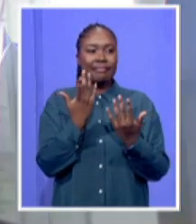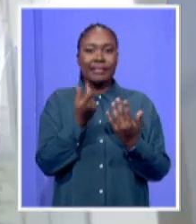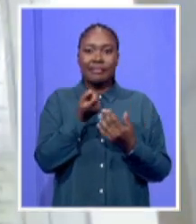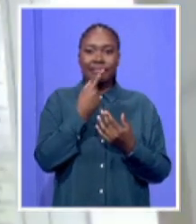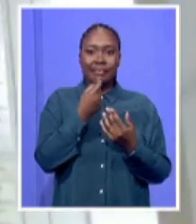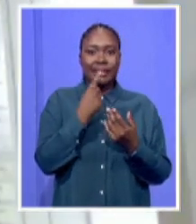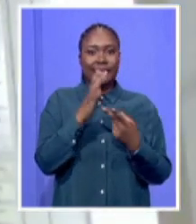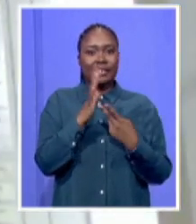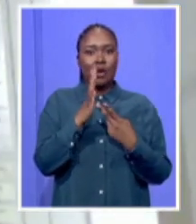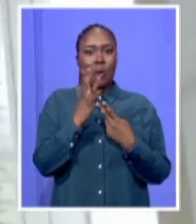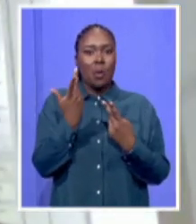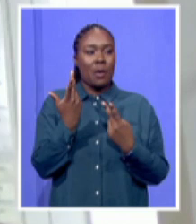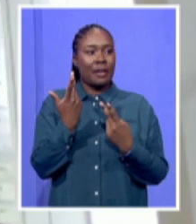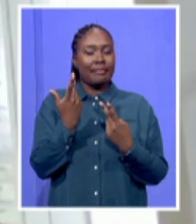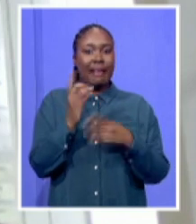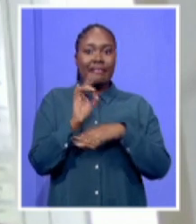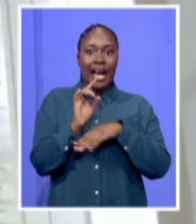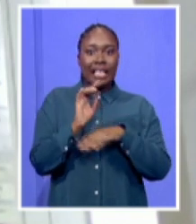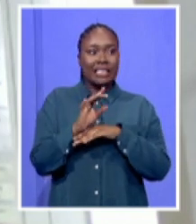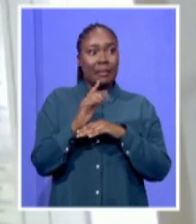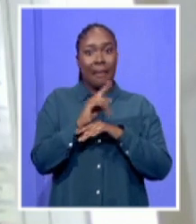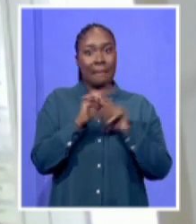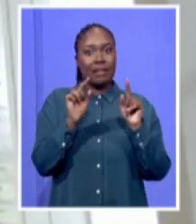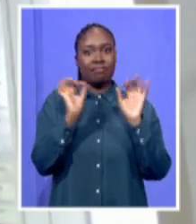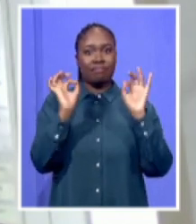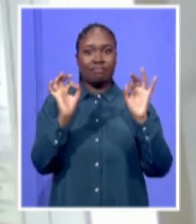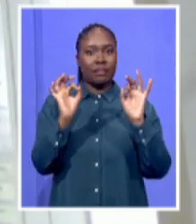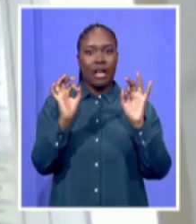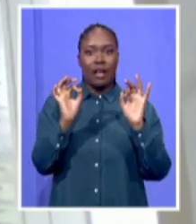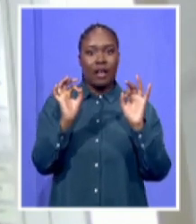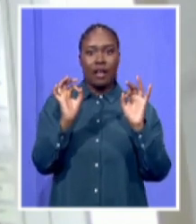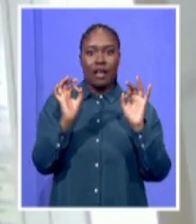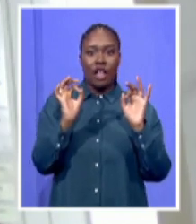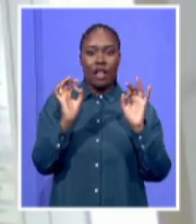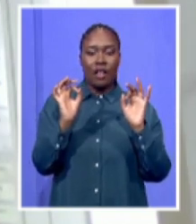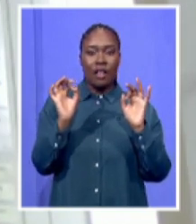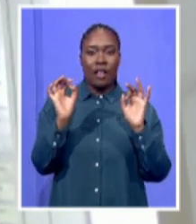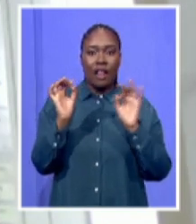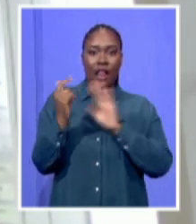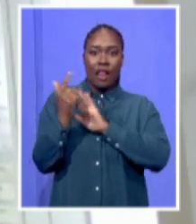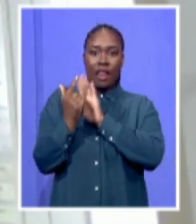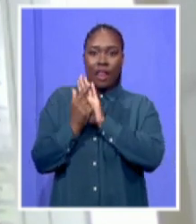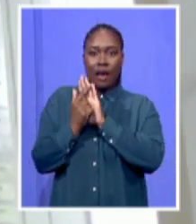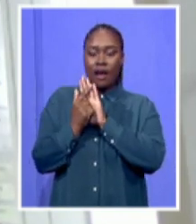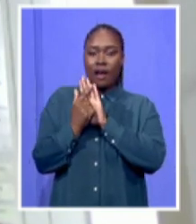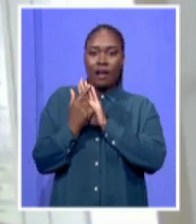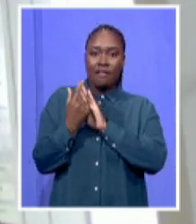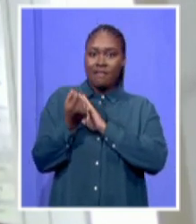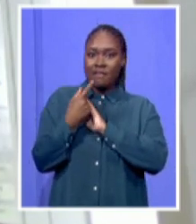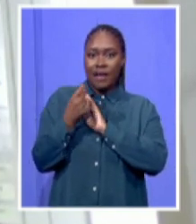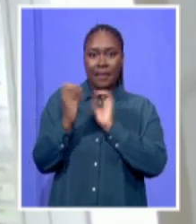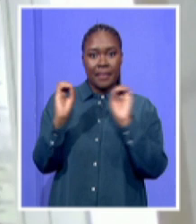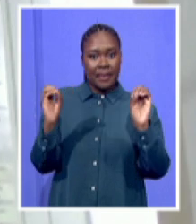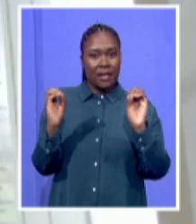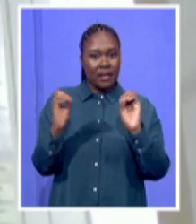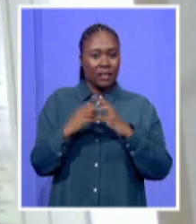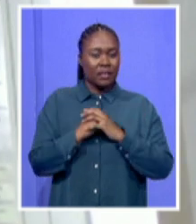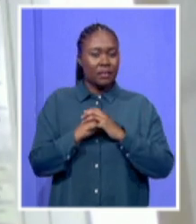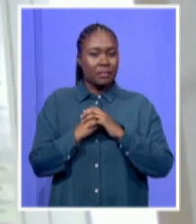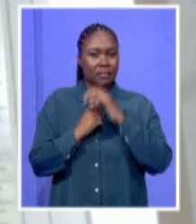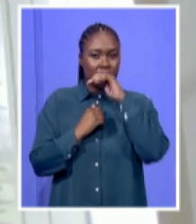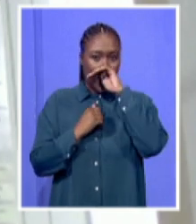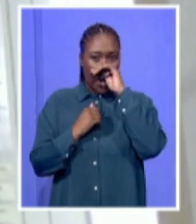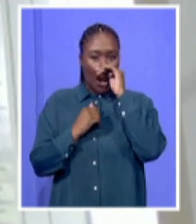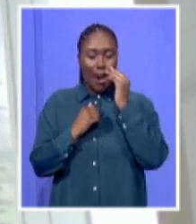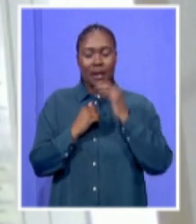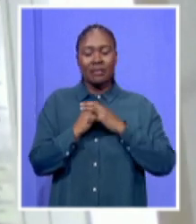Yeah, so we've moved from a point of the Disaster Management Act with regulations that can be made at very